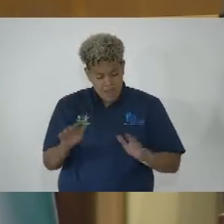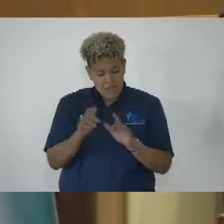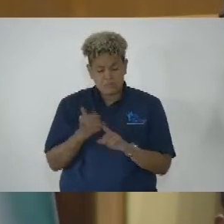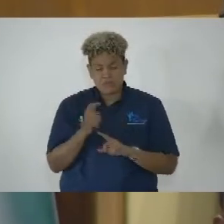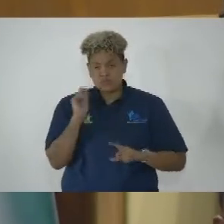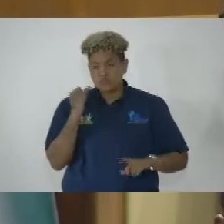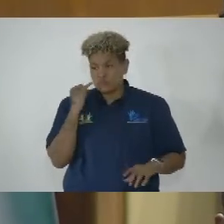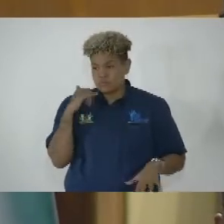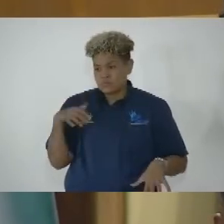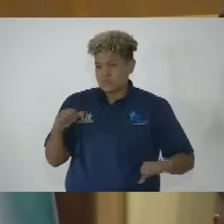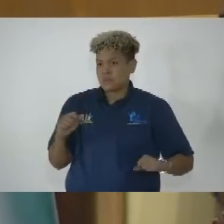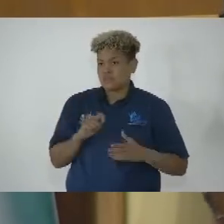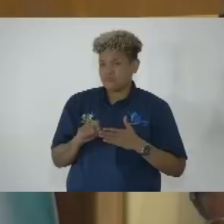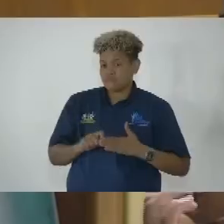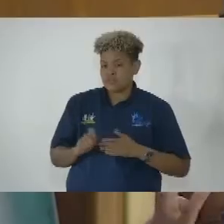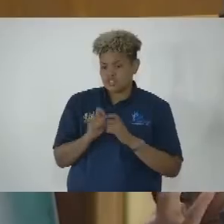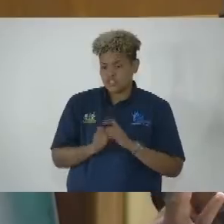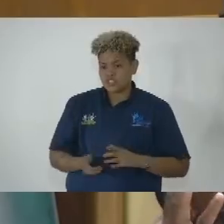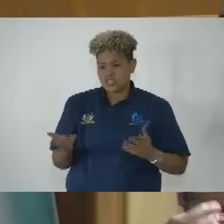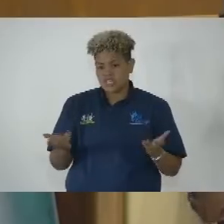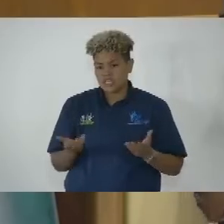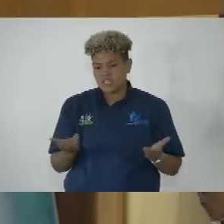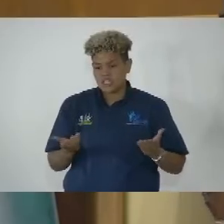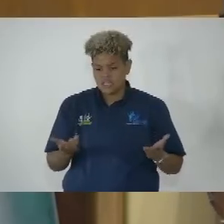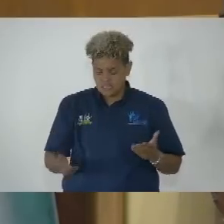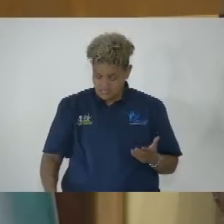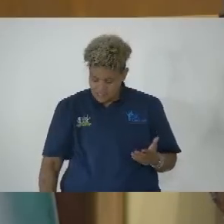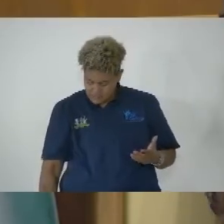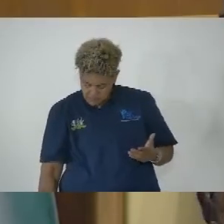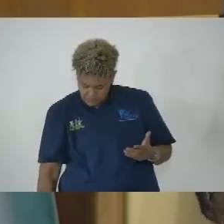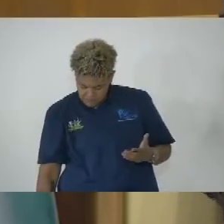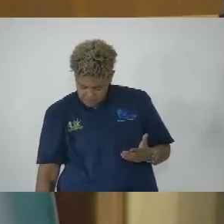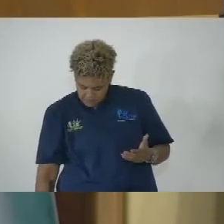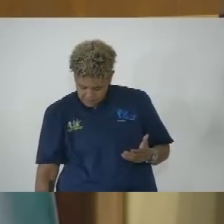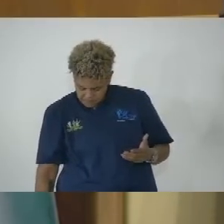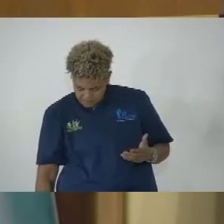to be taken here